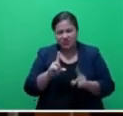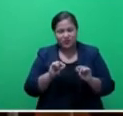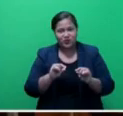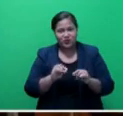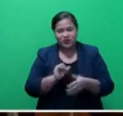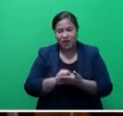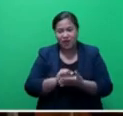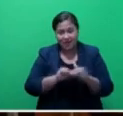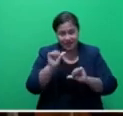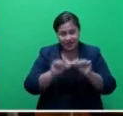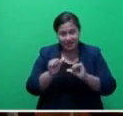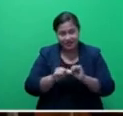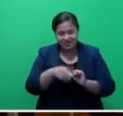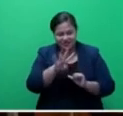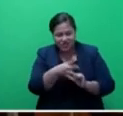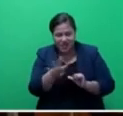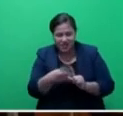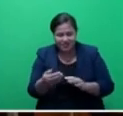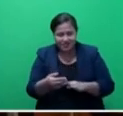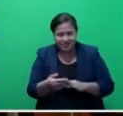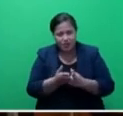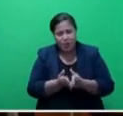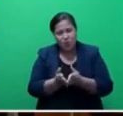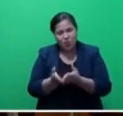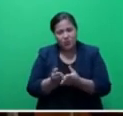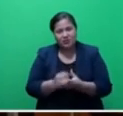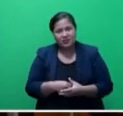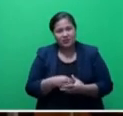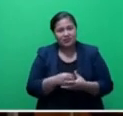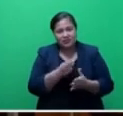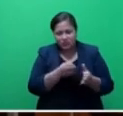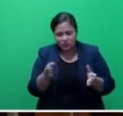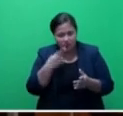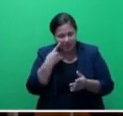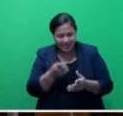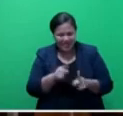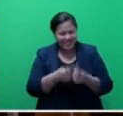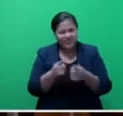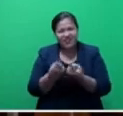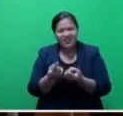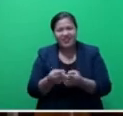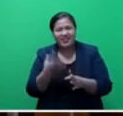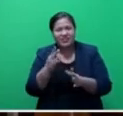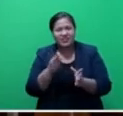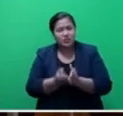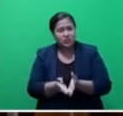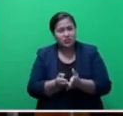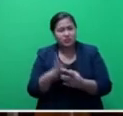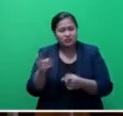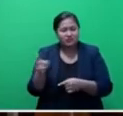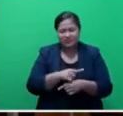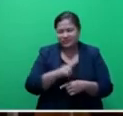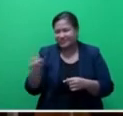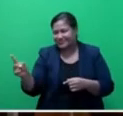of each of the routes from 2018 to 2020, and I can confirm that the different types of ships moving to and from the islands, there